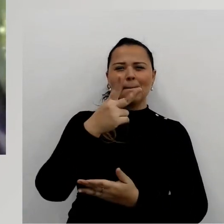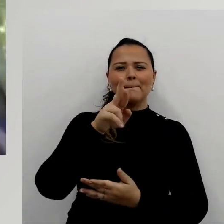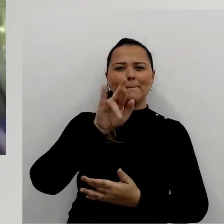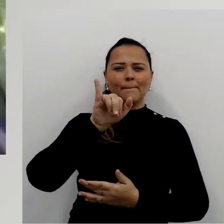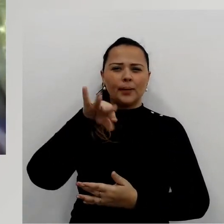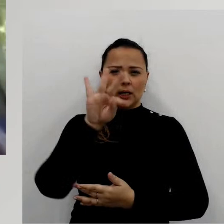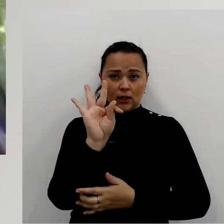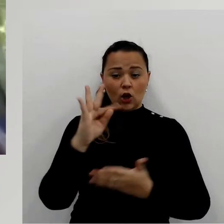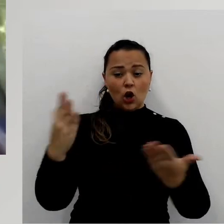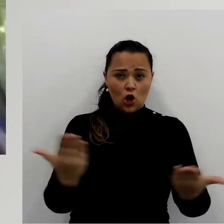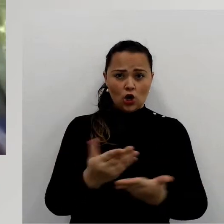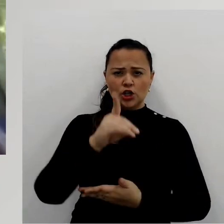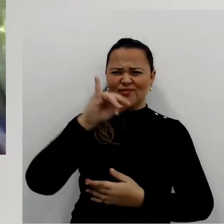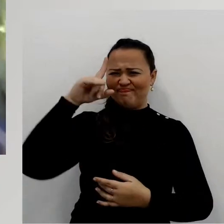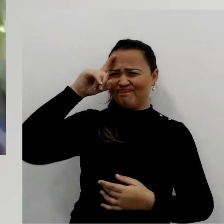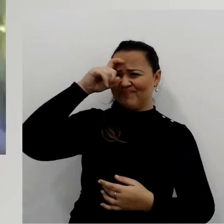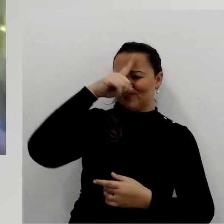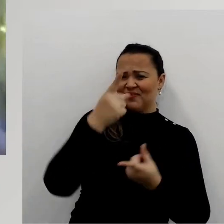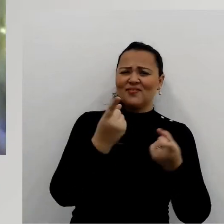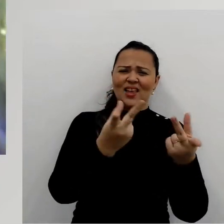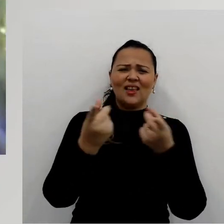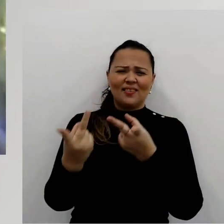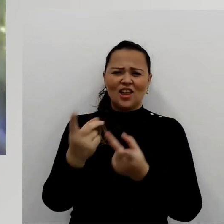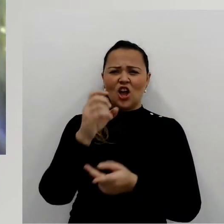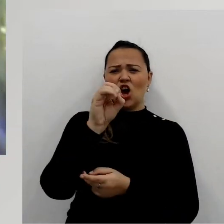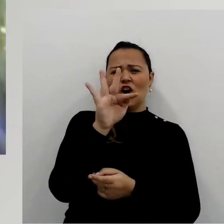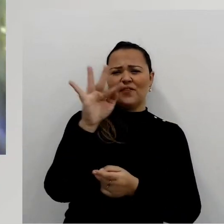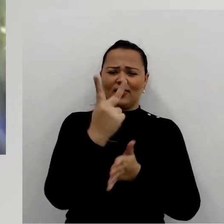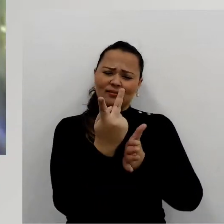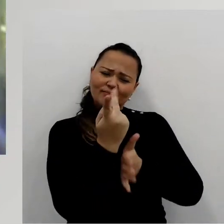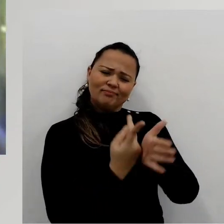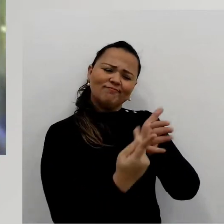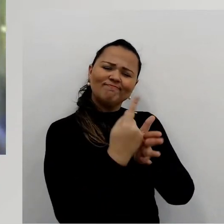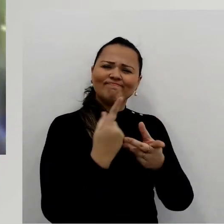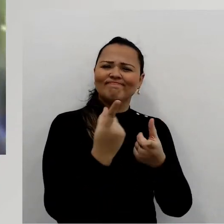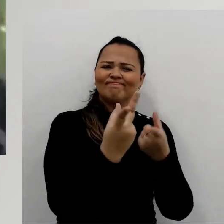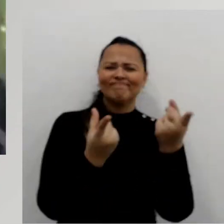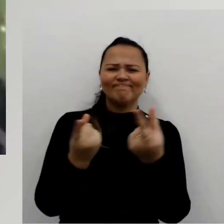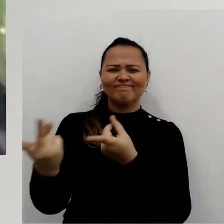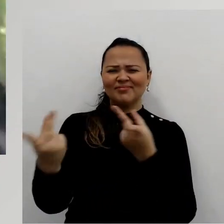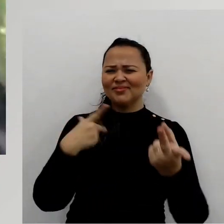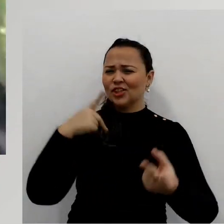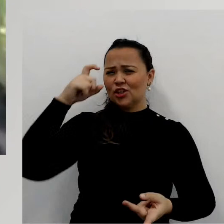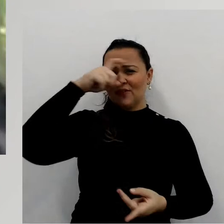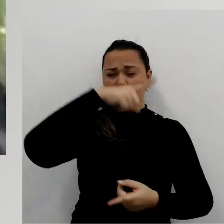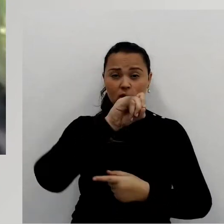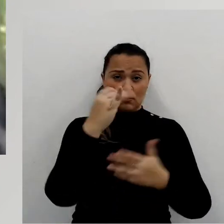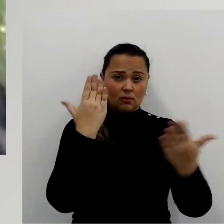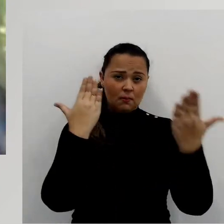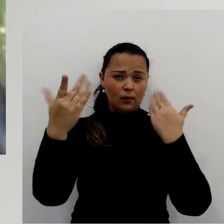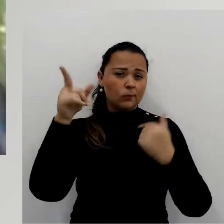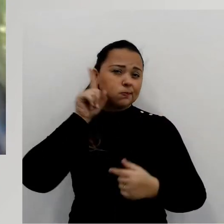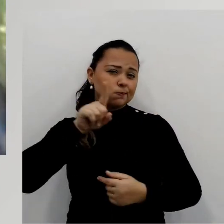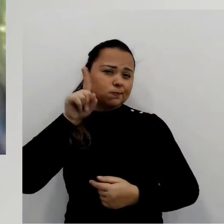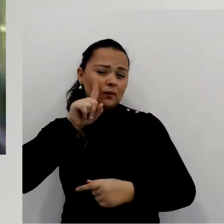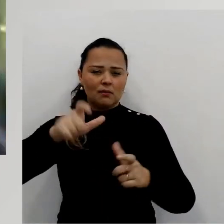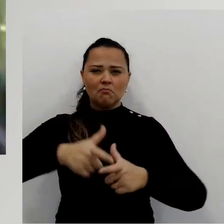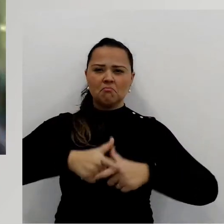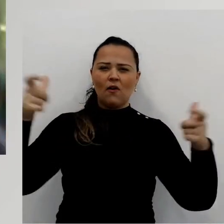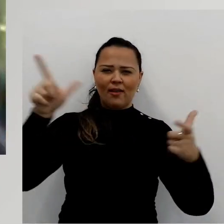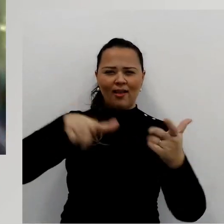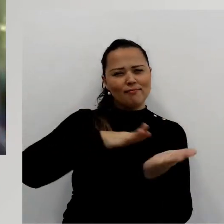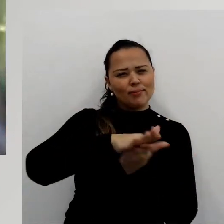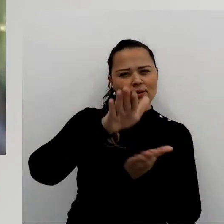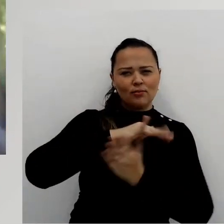at the sales of equipment today in the United States, it is mostly digital printing. And it's very rare that we see companies